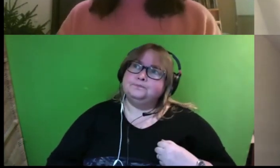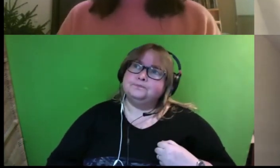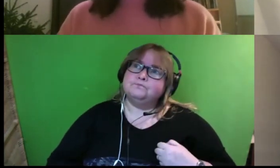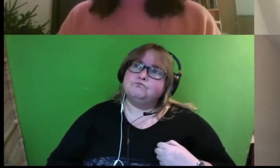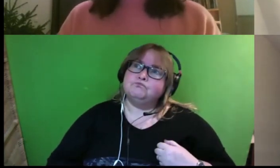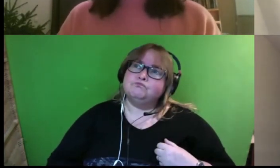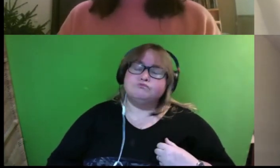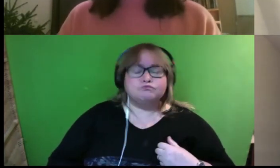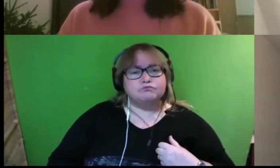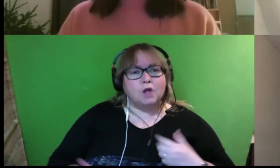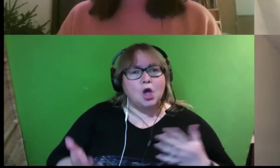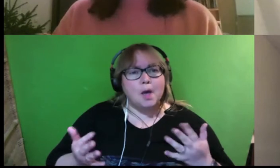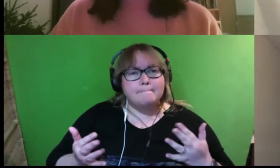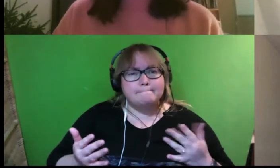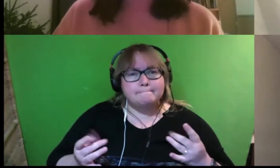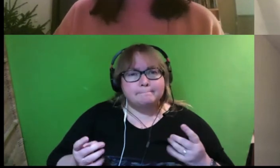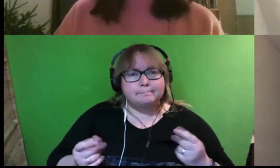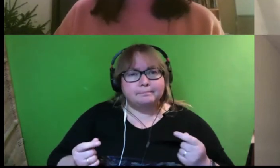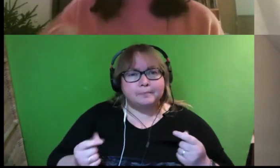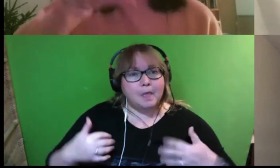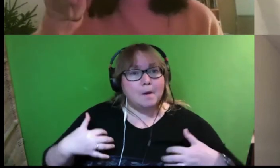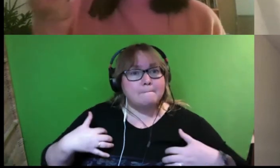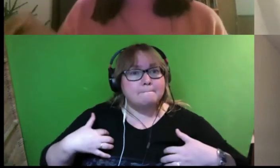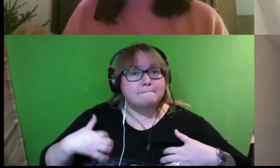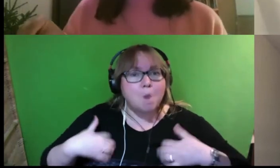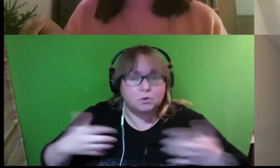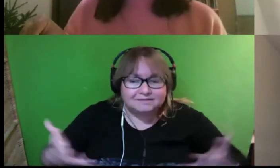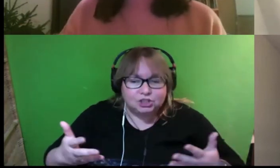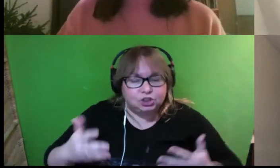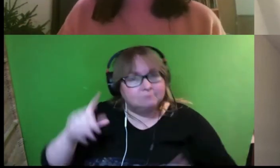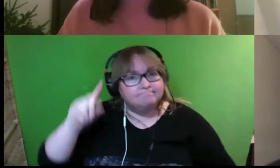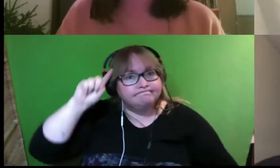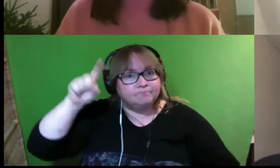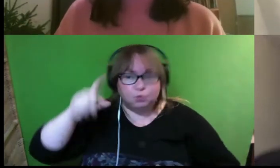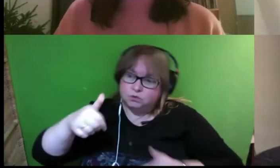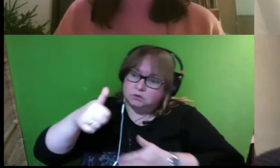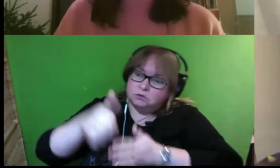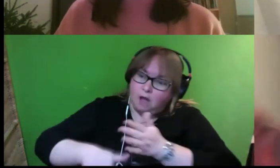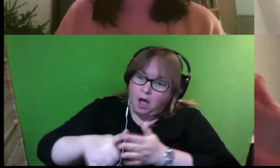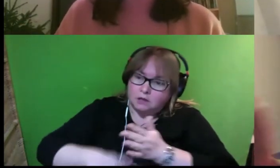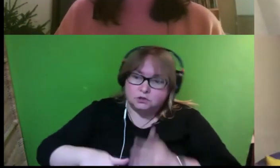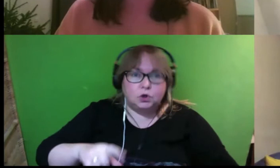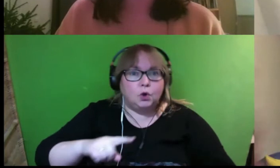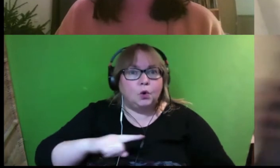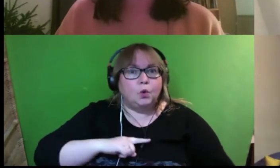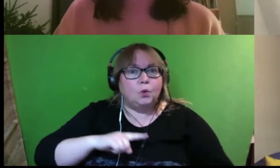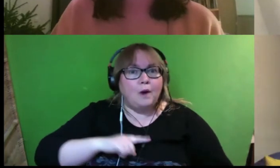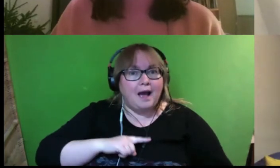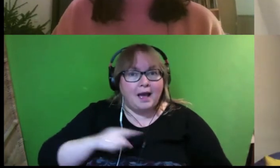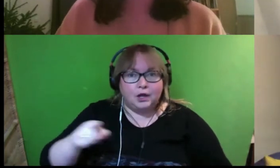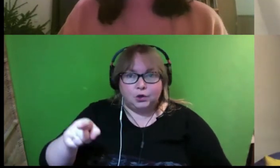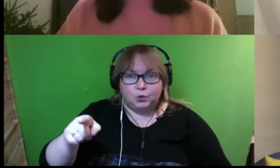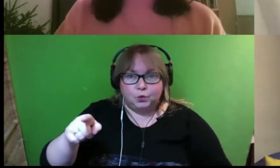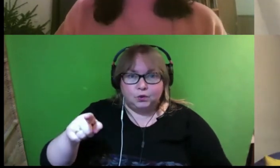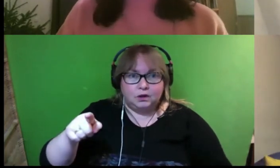the actual motivation, like the initial motivation of us doing this, is because we were responding to an open call.